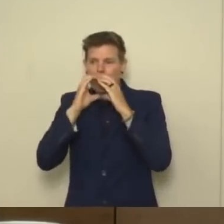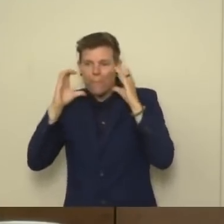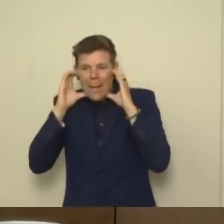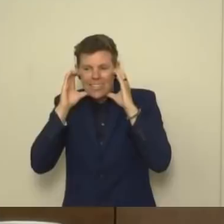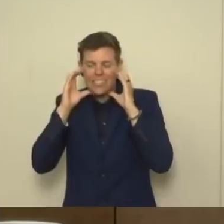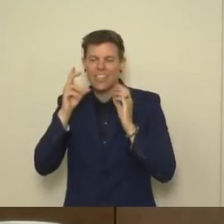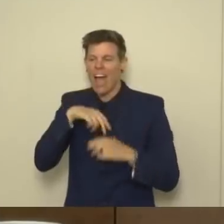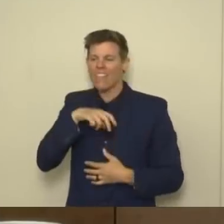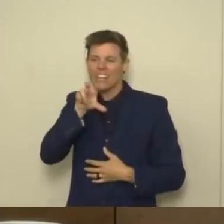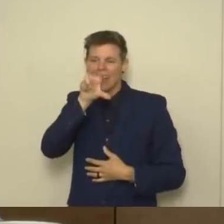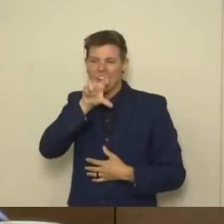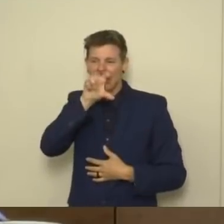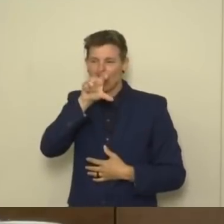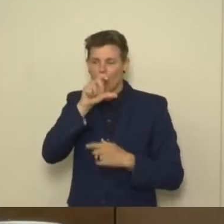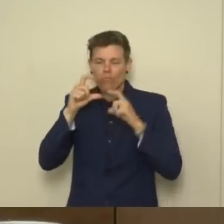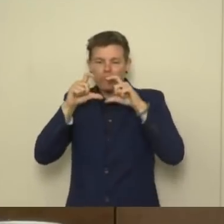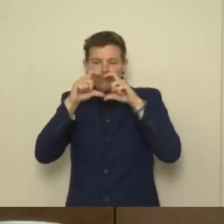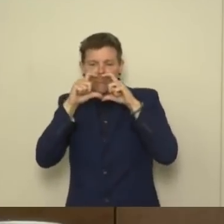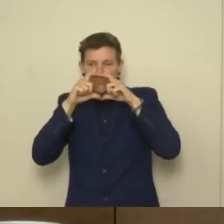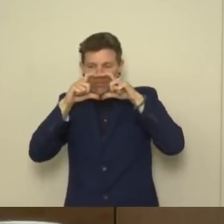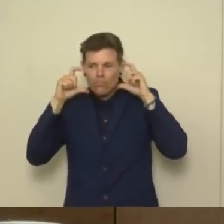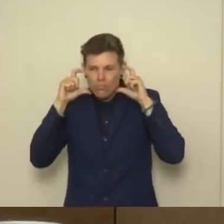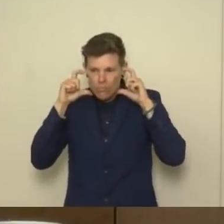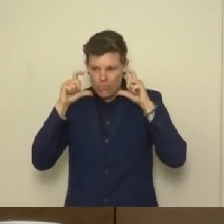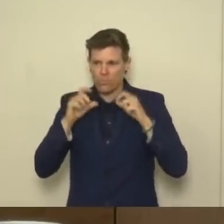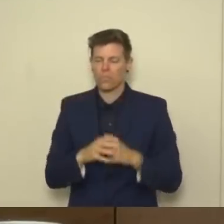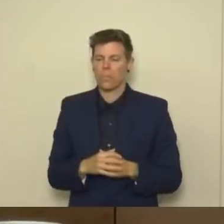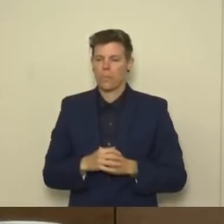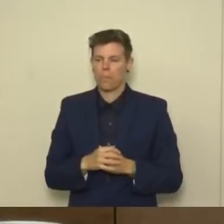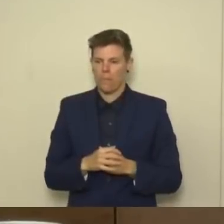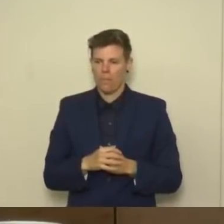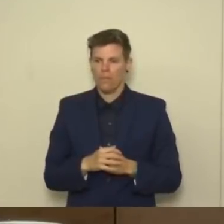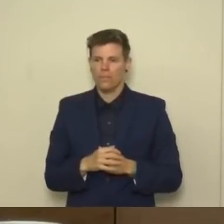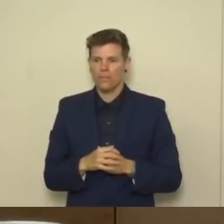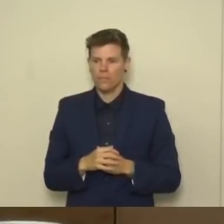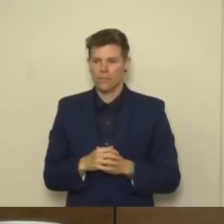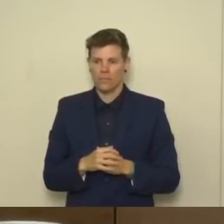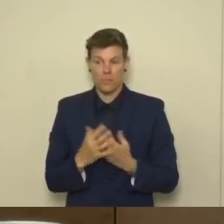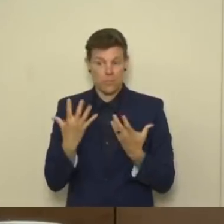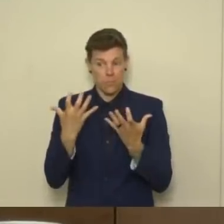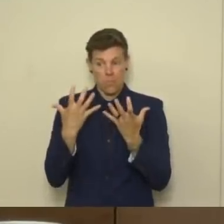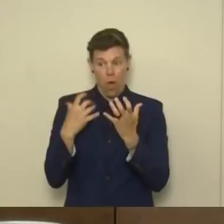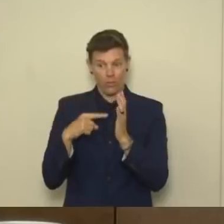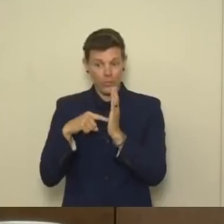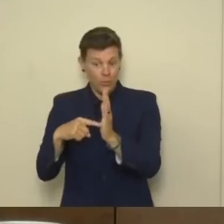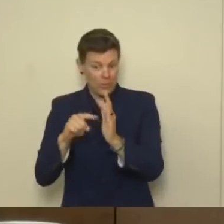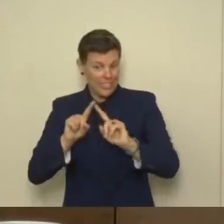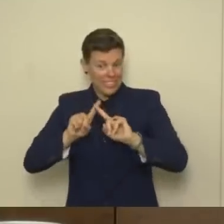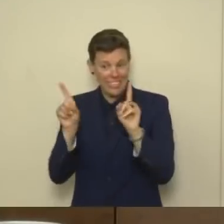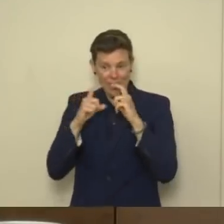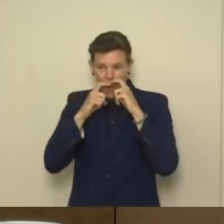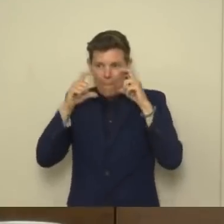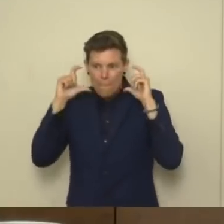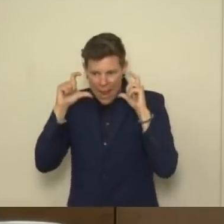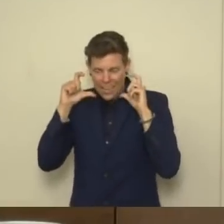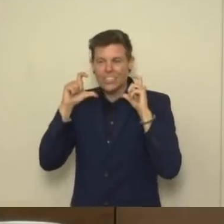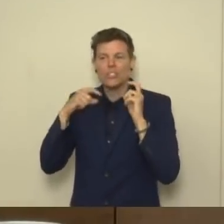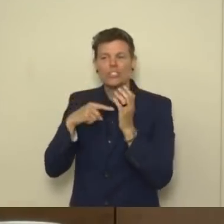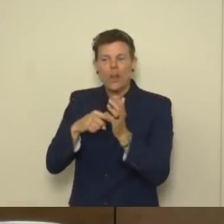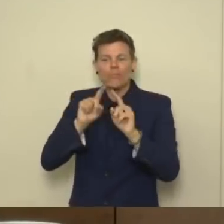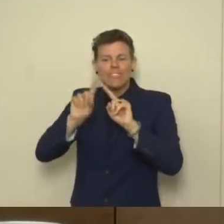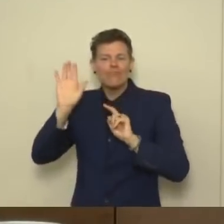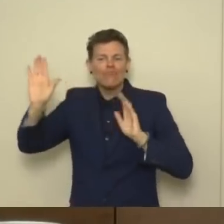I also want to, do another kind of mask demonstration and highlight the talents of a